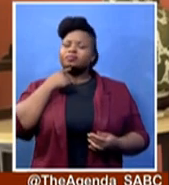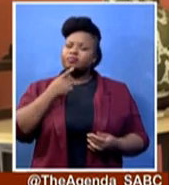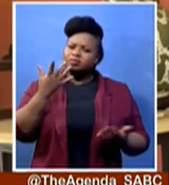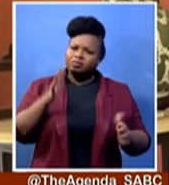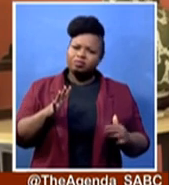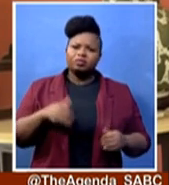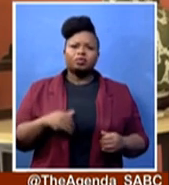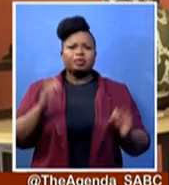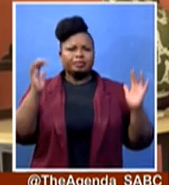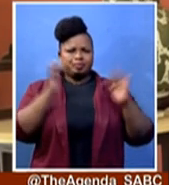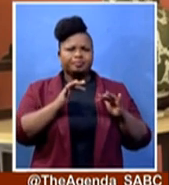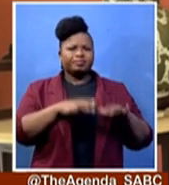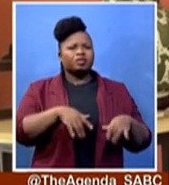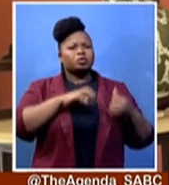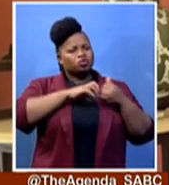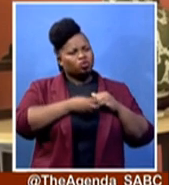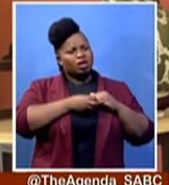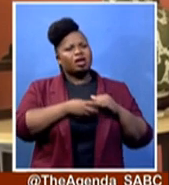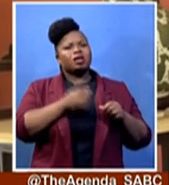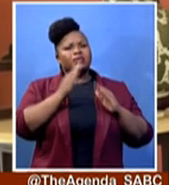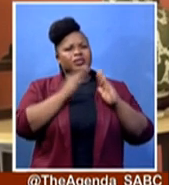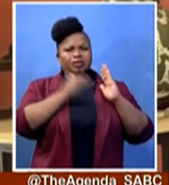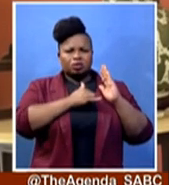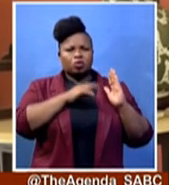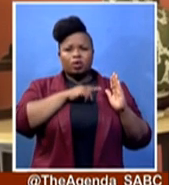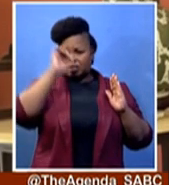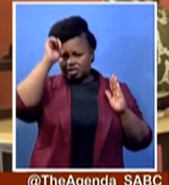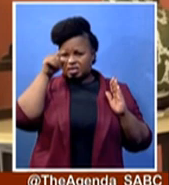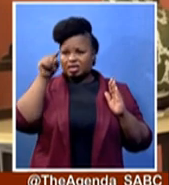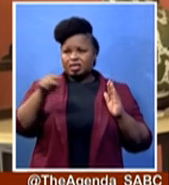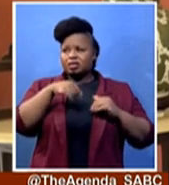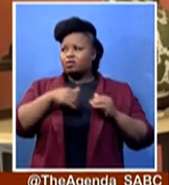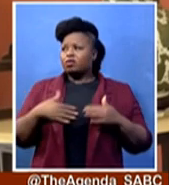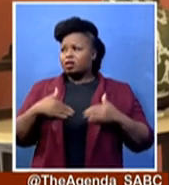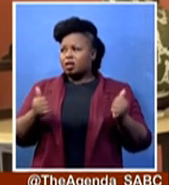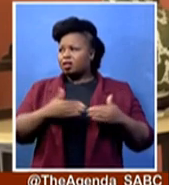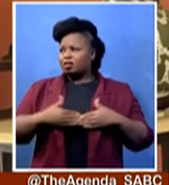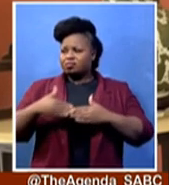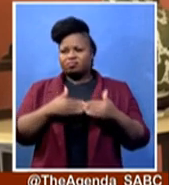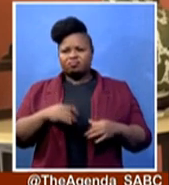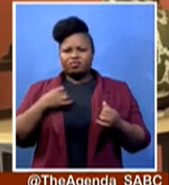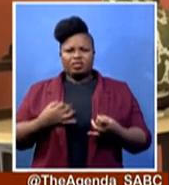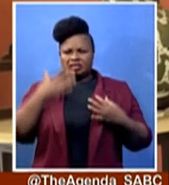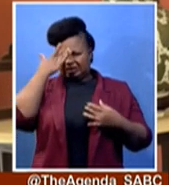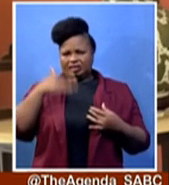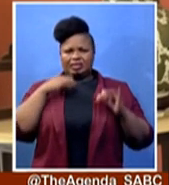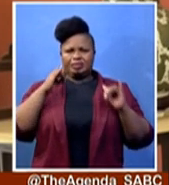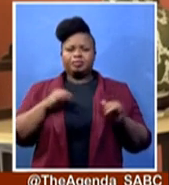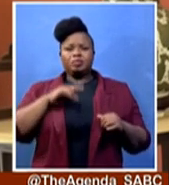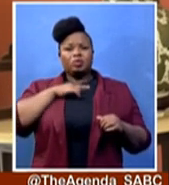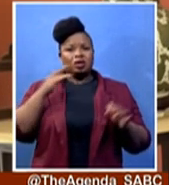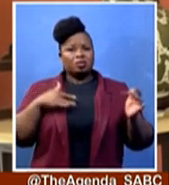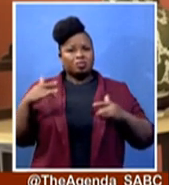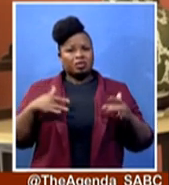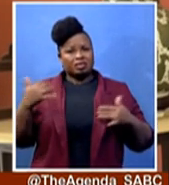India's healthcare facilities cannot possibly take any more strain. And the worry is that this current peak, this current wave, beg your pardon,